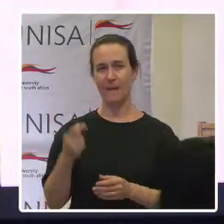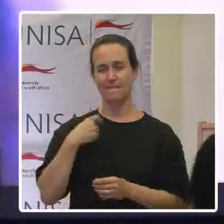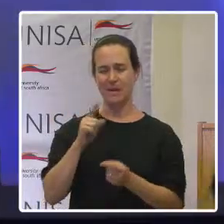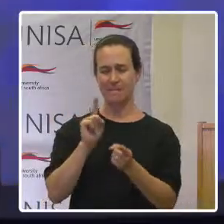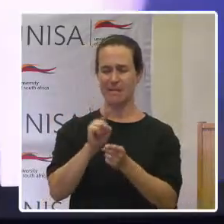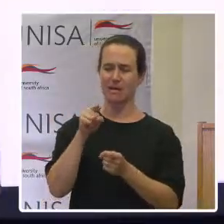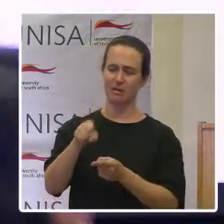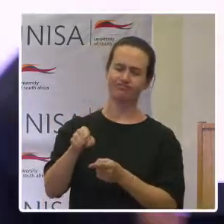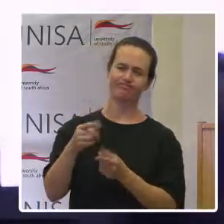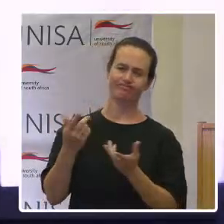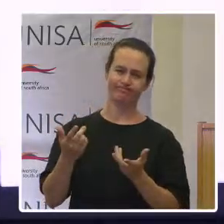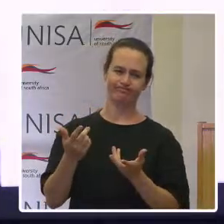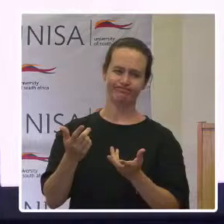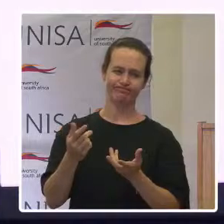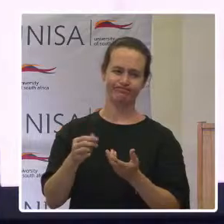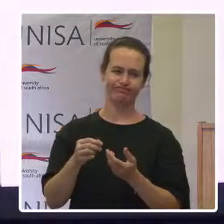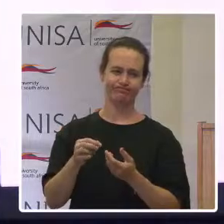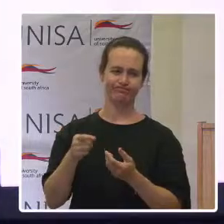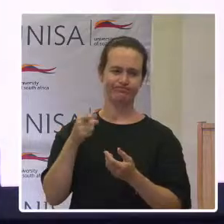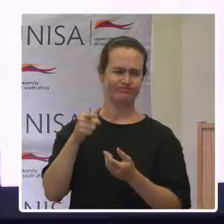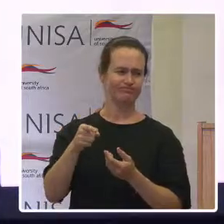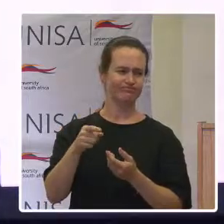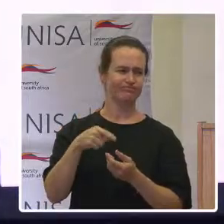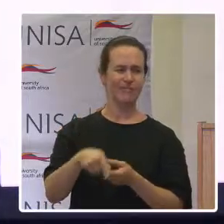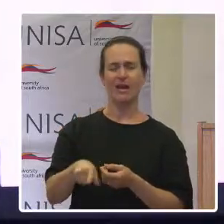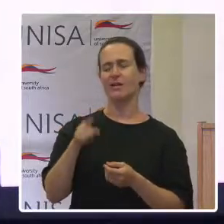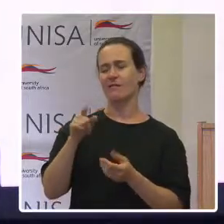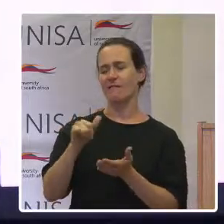in the Flying Jurist in Daba,